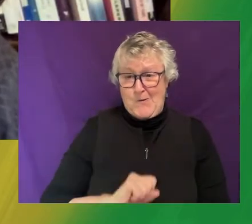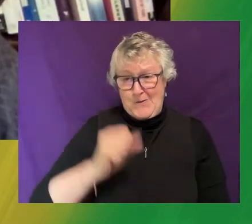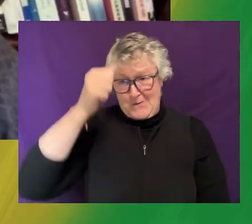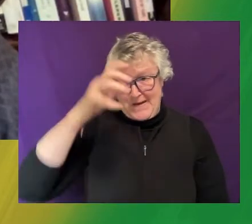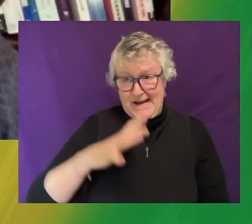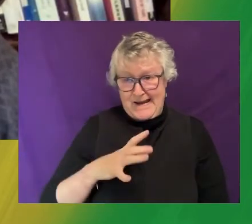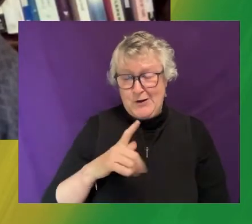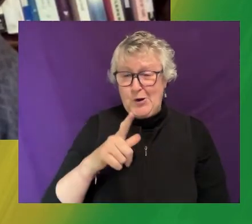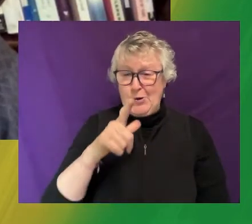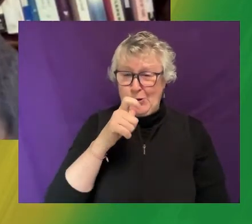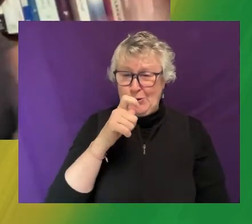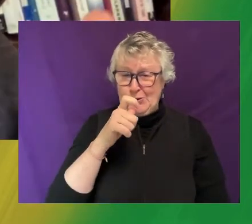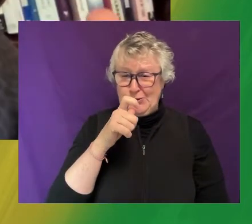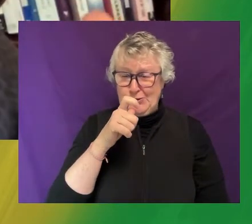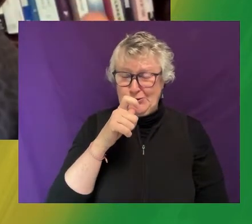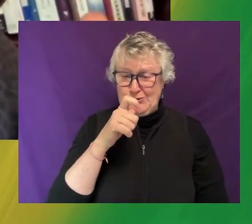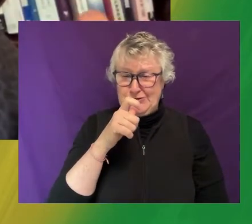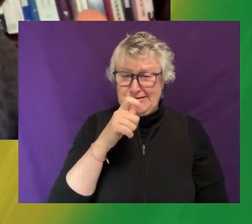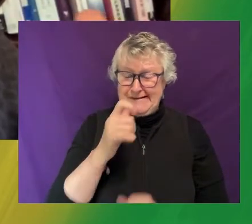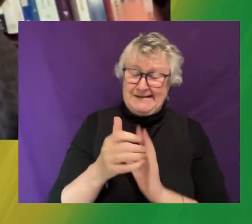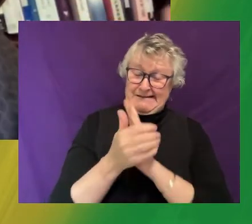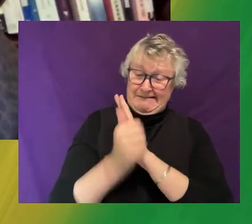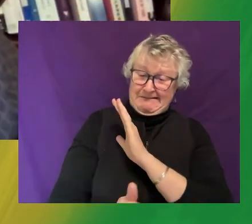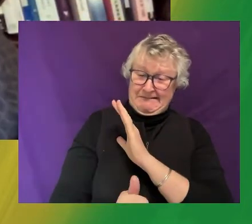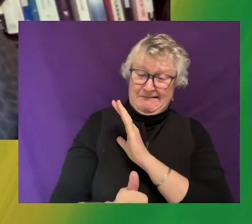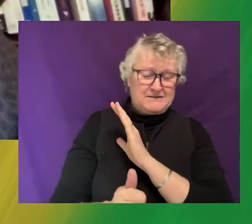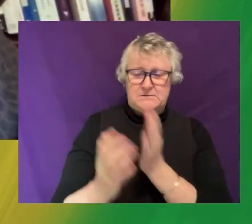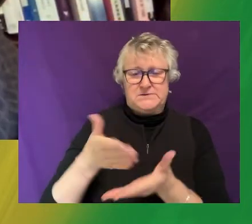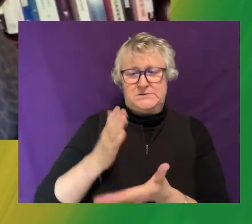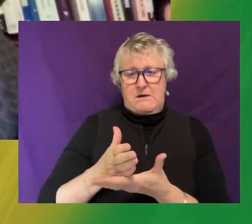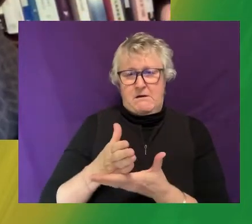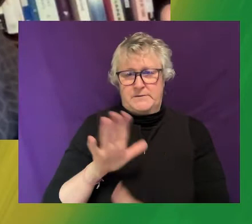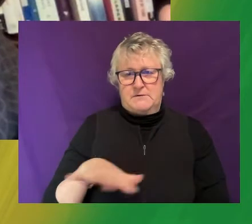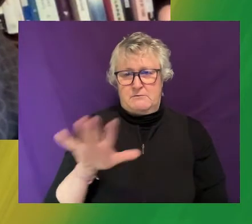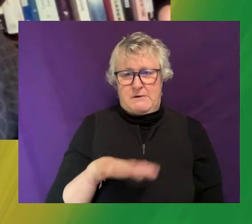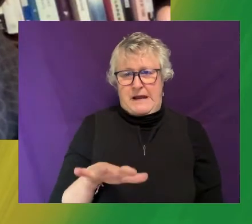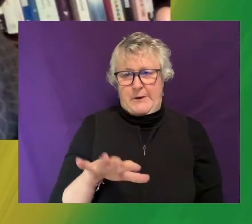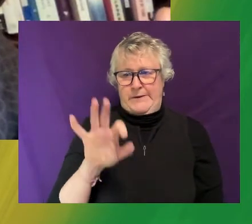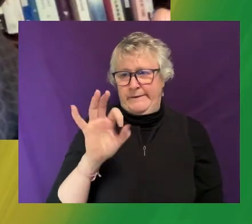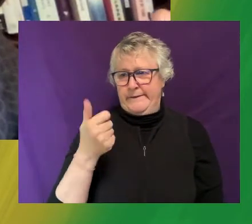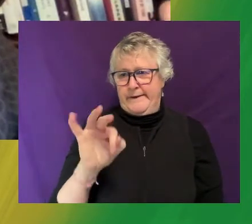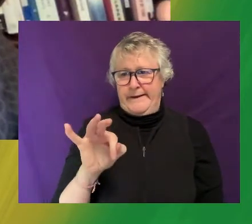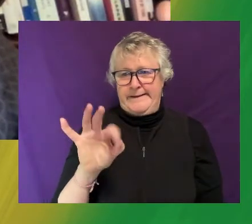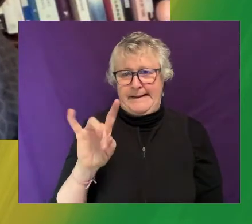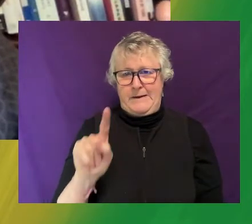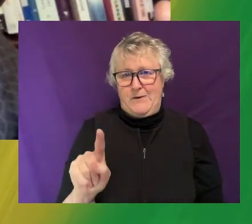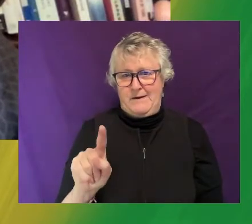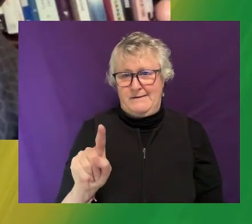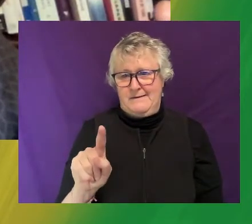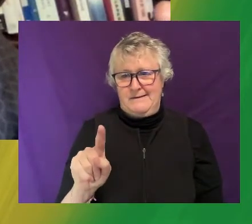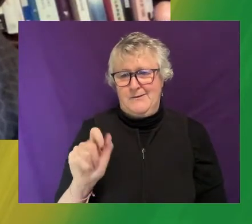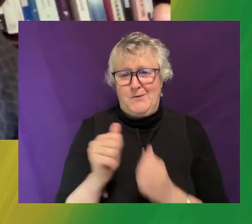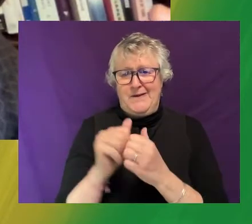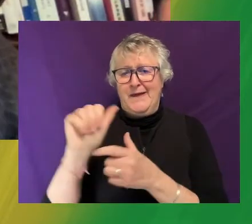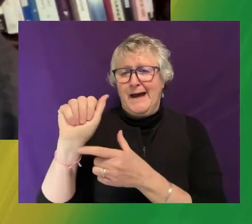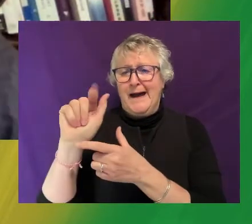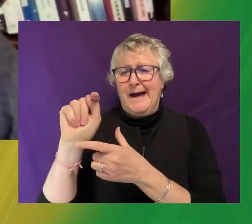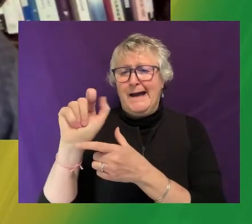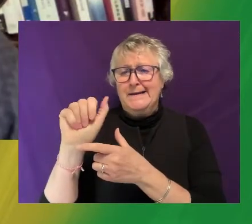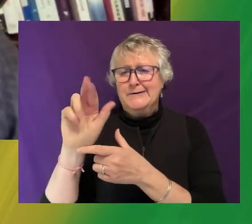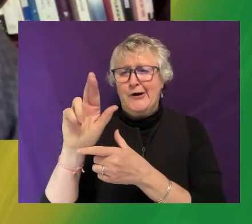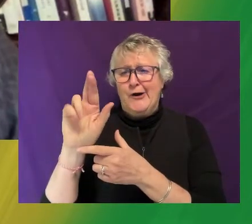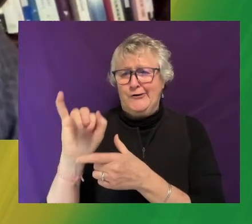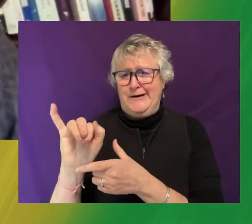1981 with Atari video games. So really, anything more recent than that, I am taking all kinds of risks